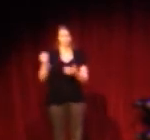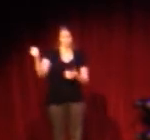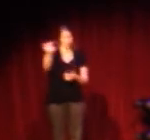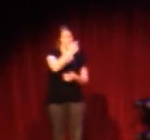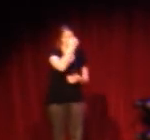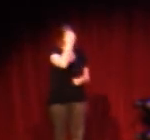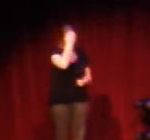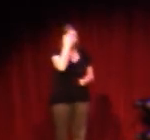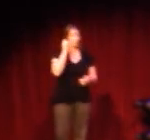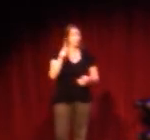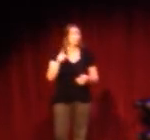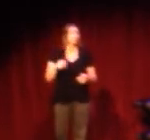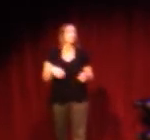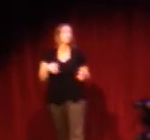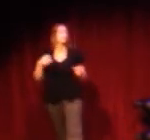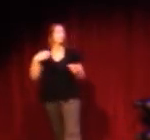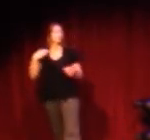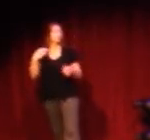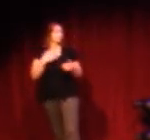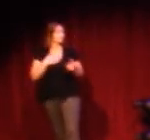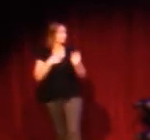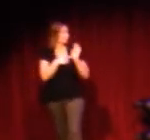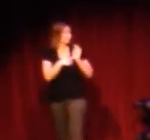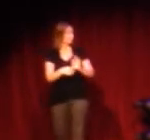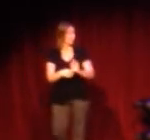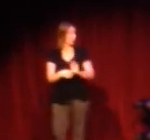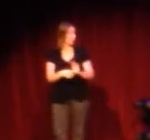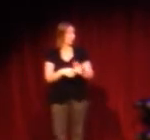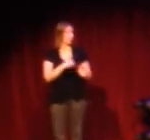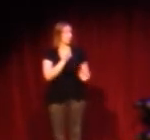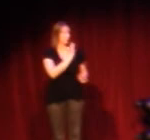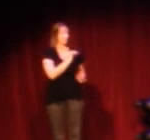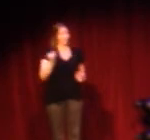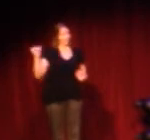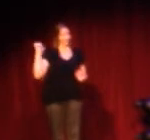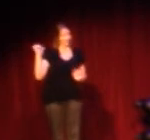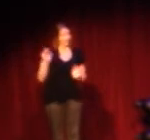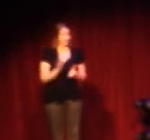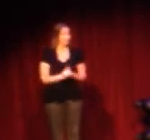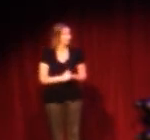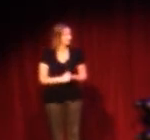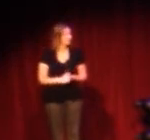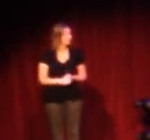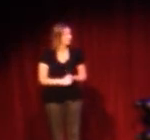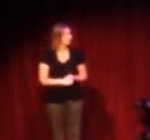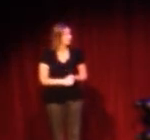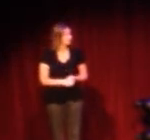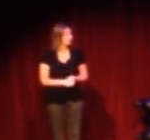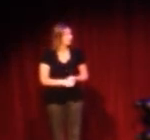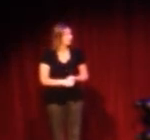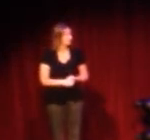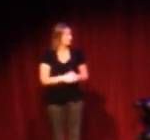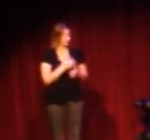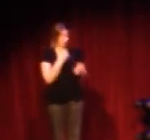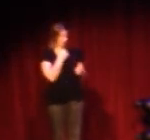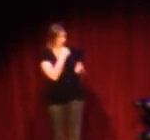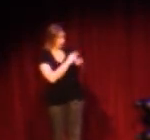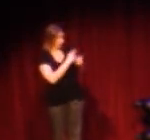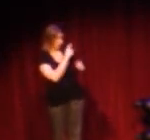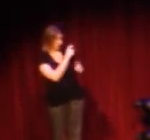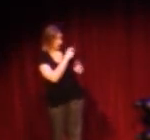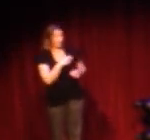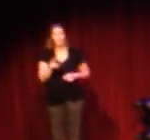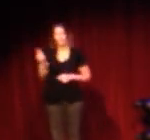good. Volunteers, if you'd like to turn around and show the audience your better sides. Awesome. Do you have a girlfriend?